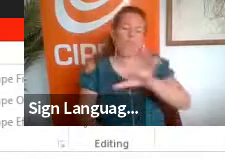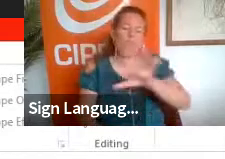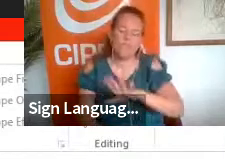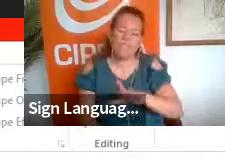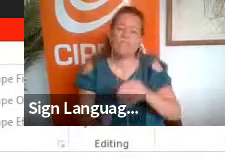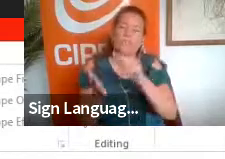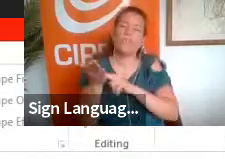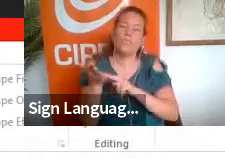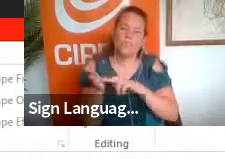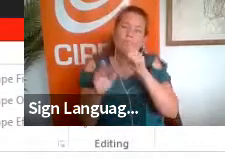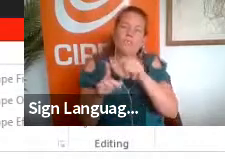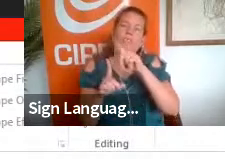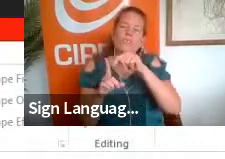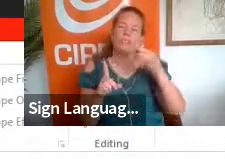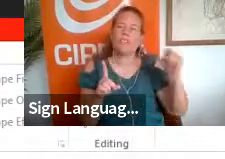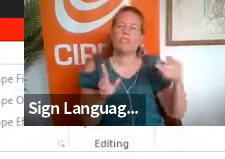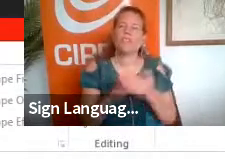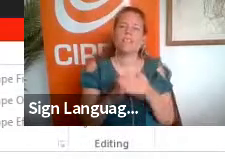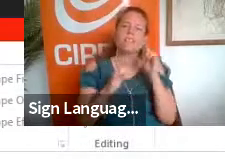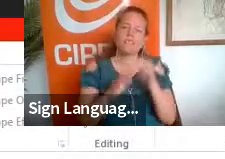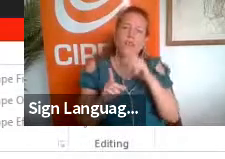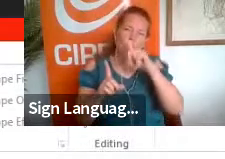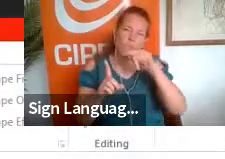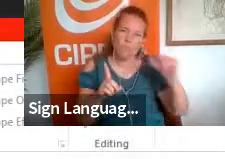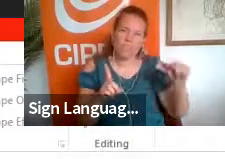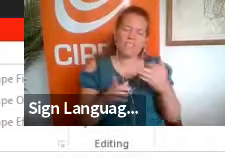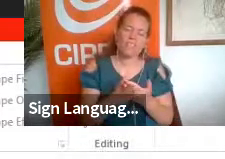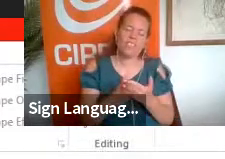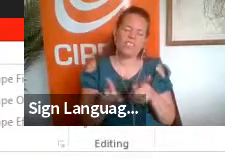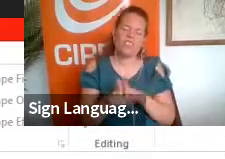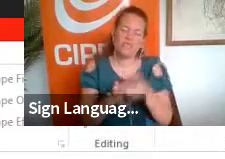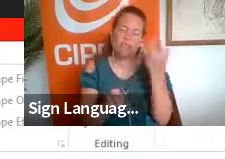statistics, especially for research purposes, like I mentioned earlier.